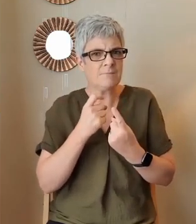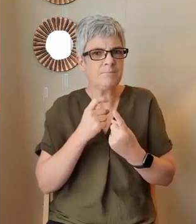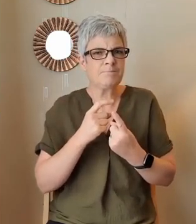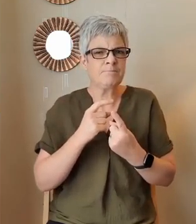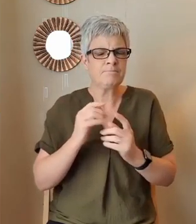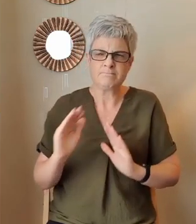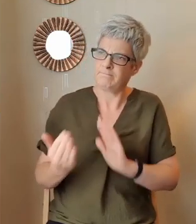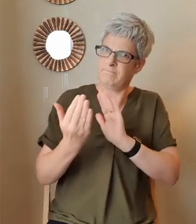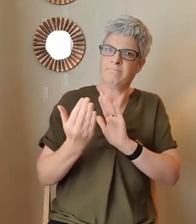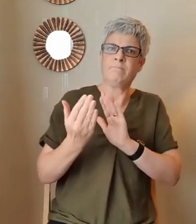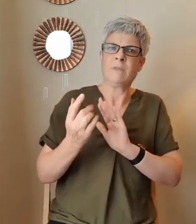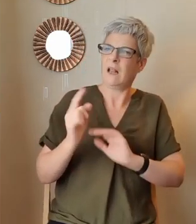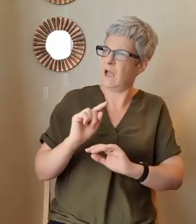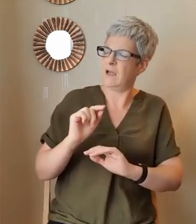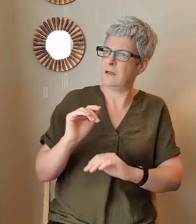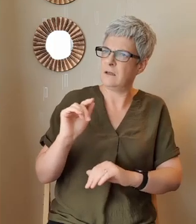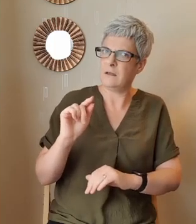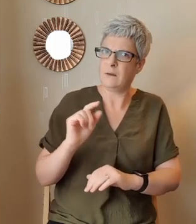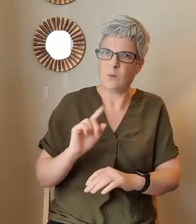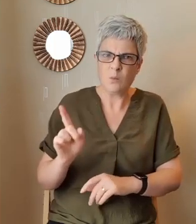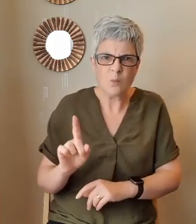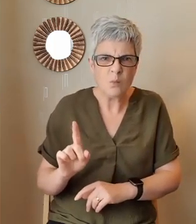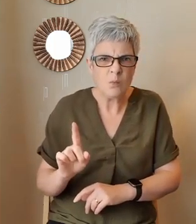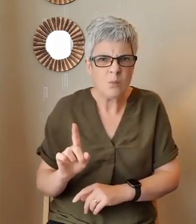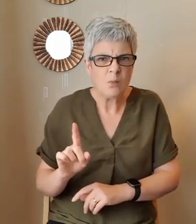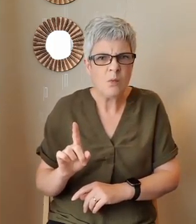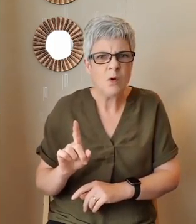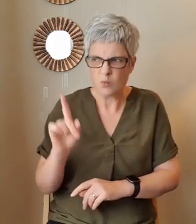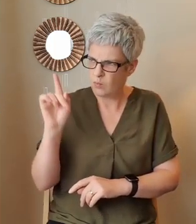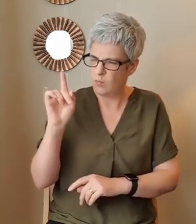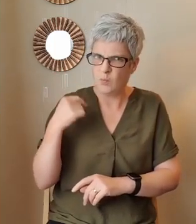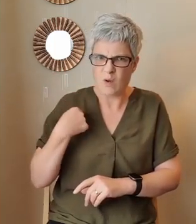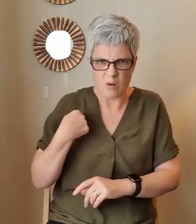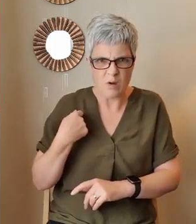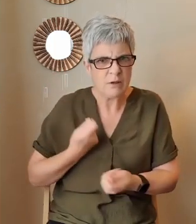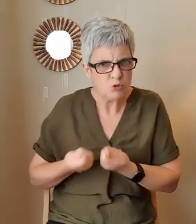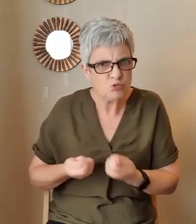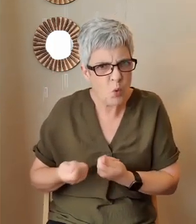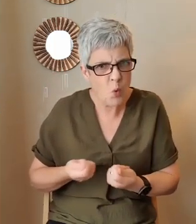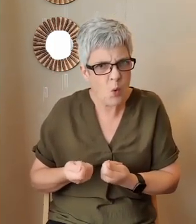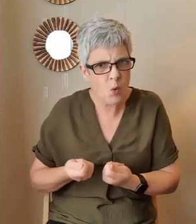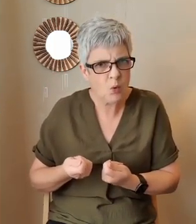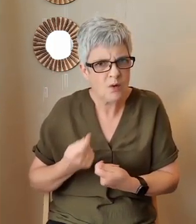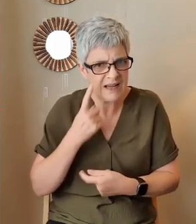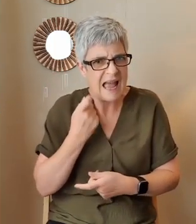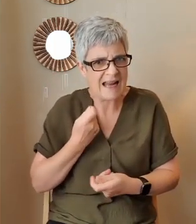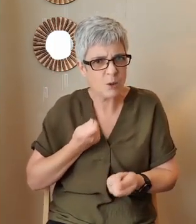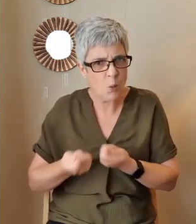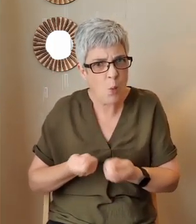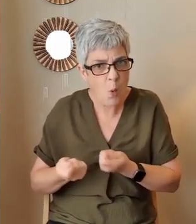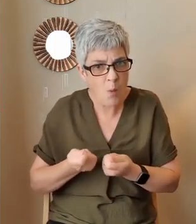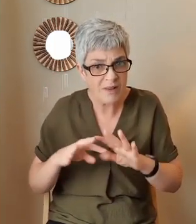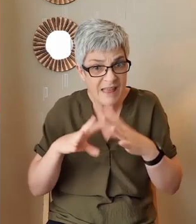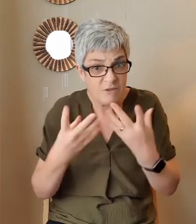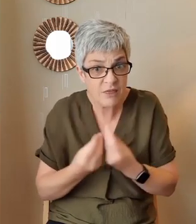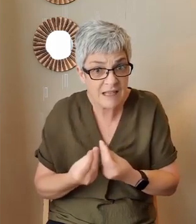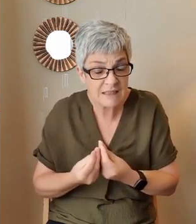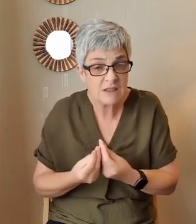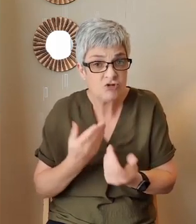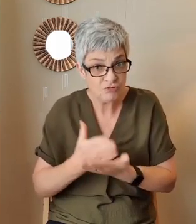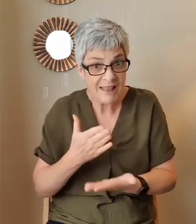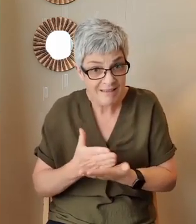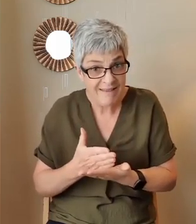minute, you're really in control? Really, you can cope with everything? Really,